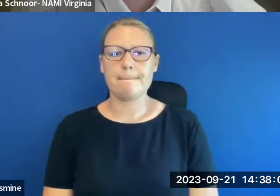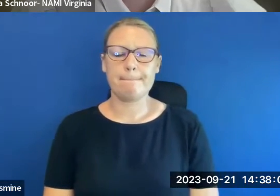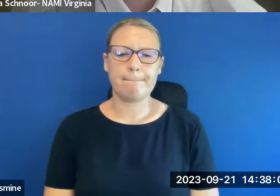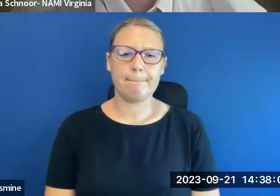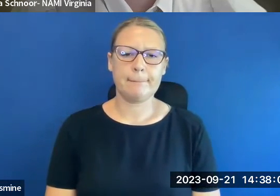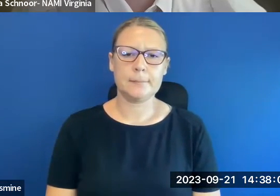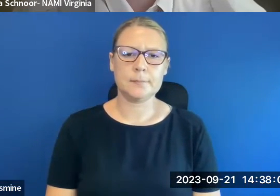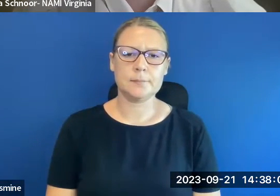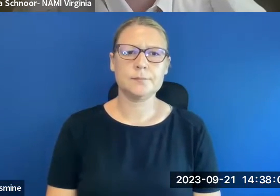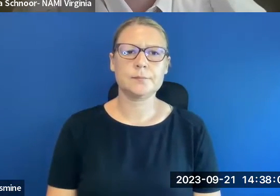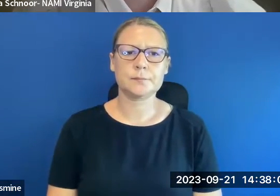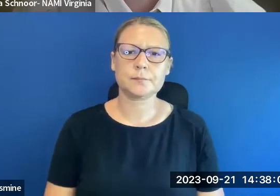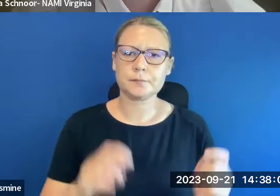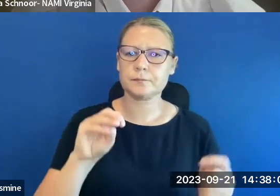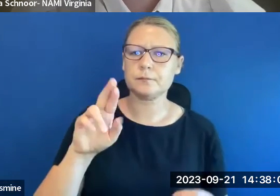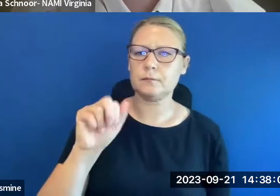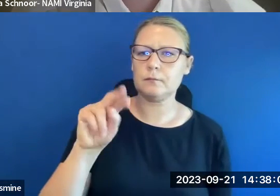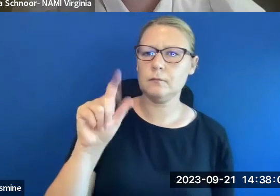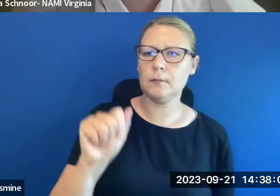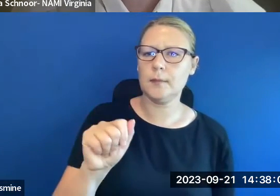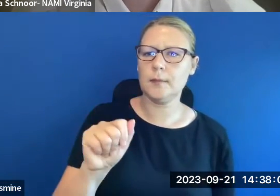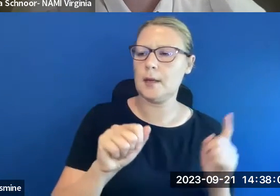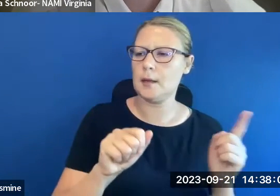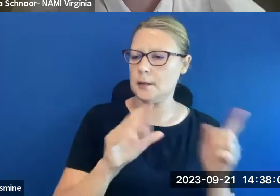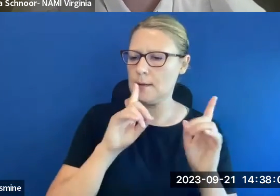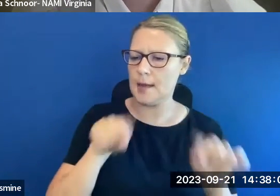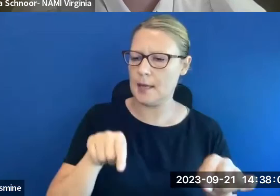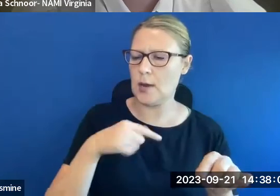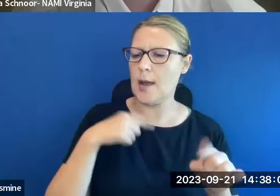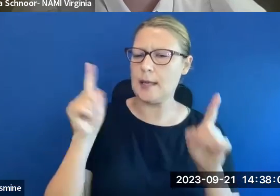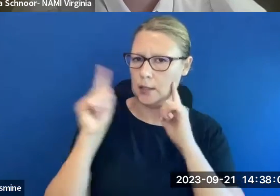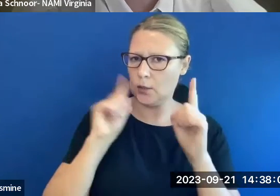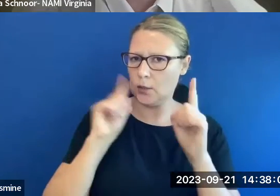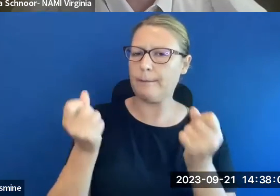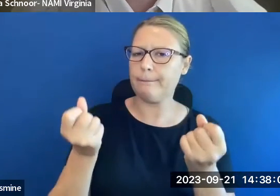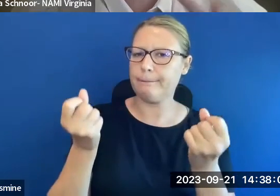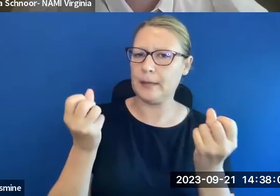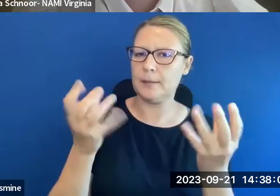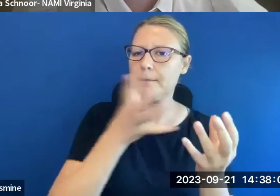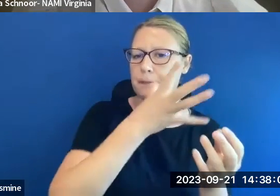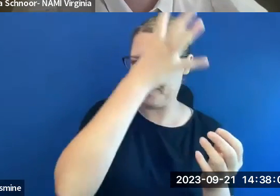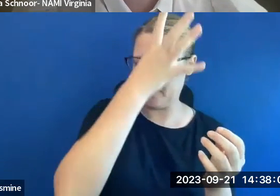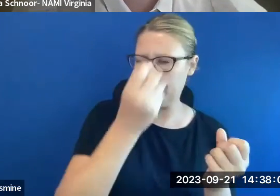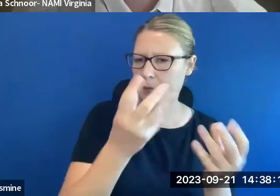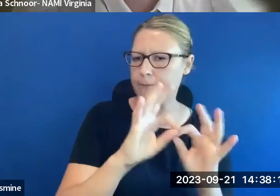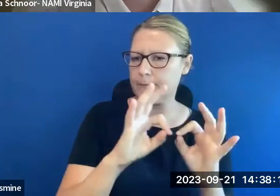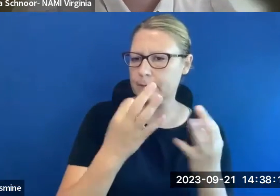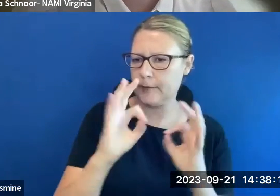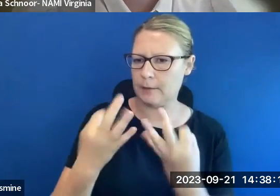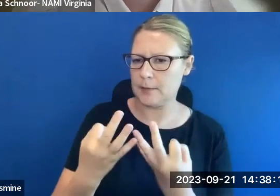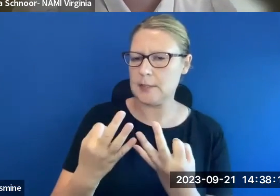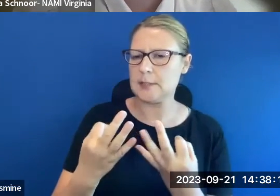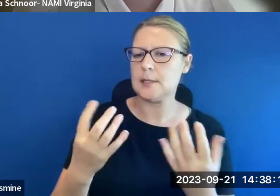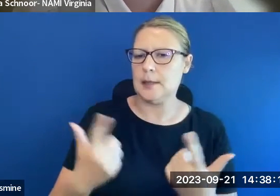I hear a lot from parents and from families of people who are living with mental health conditions